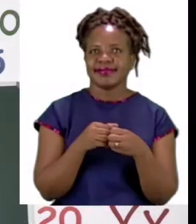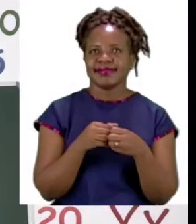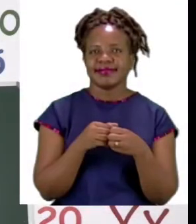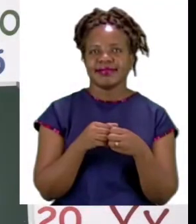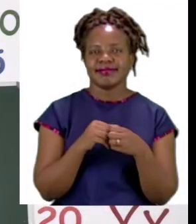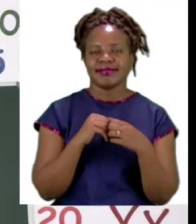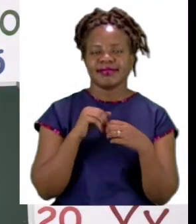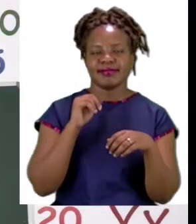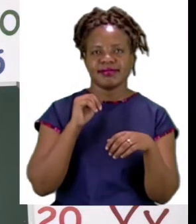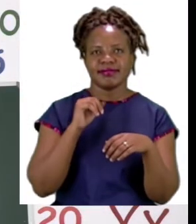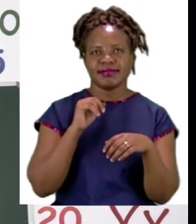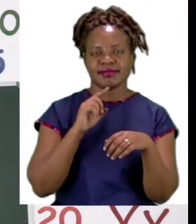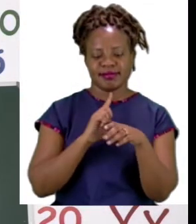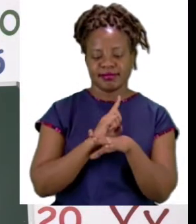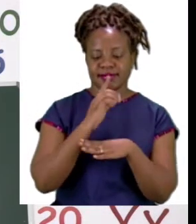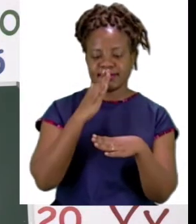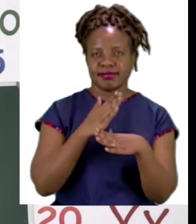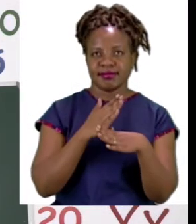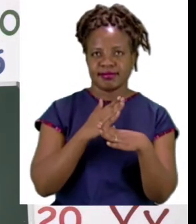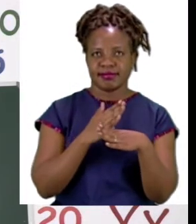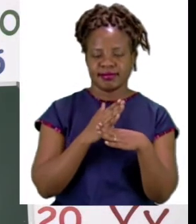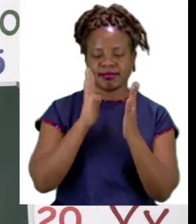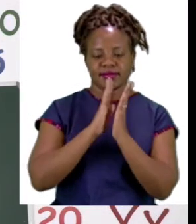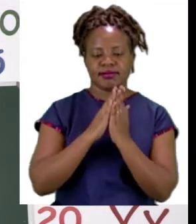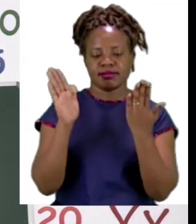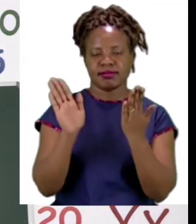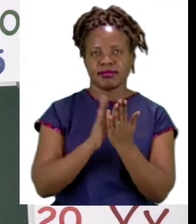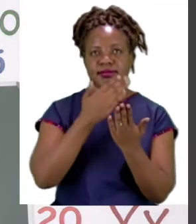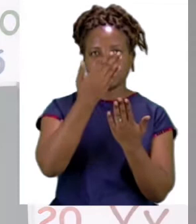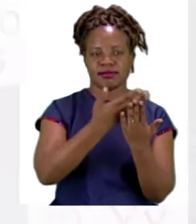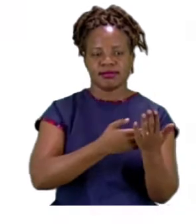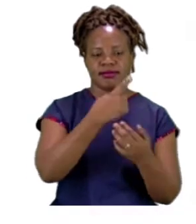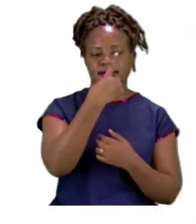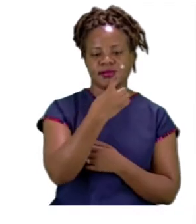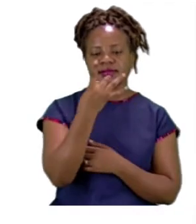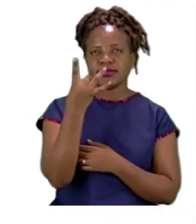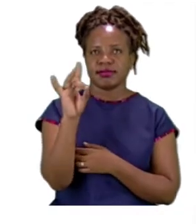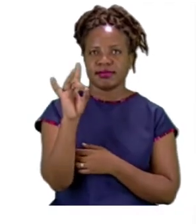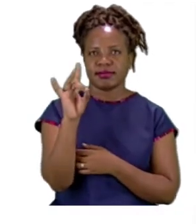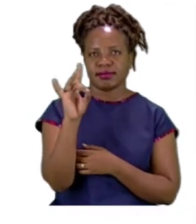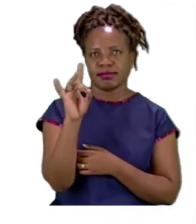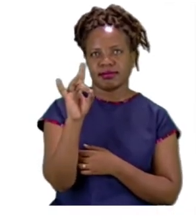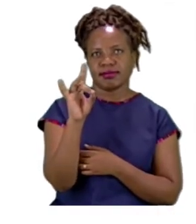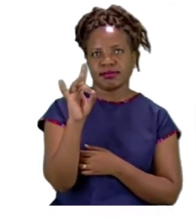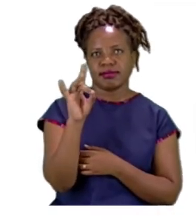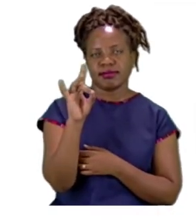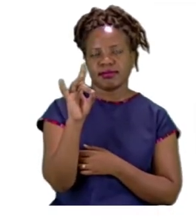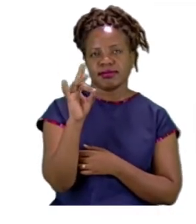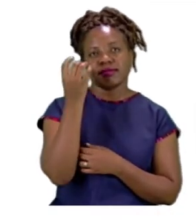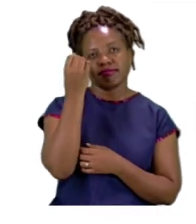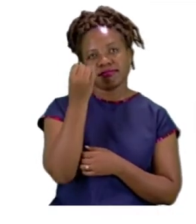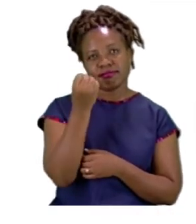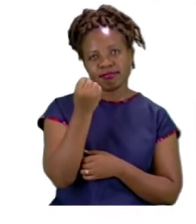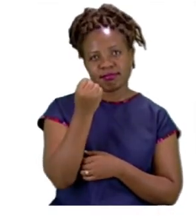For our exercise today, please can you turn to page 18. On page 18, we are going to be doing